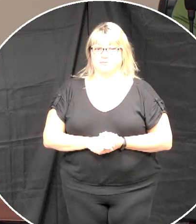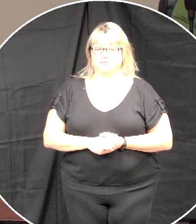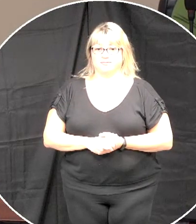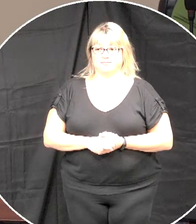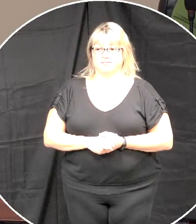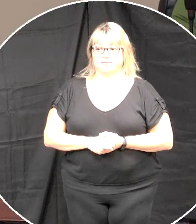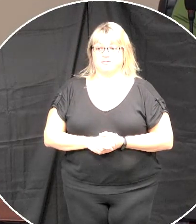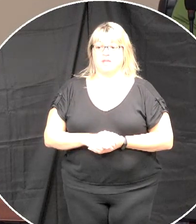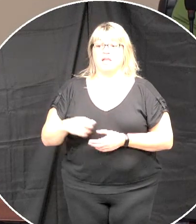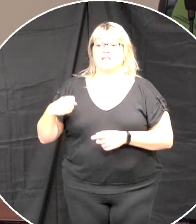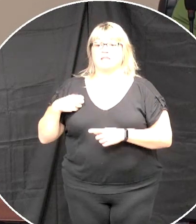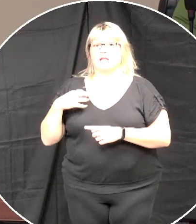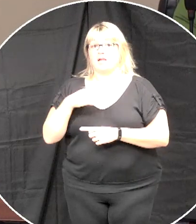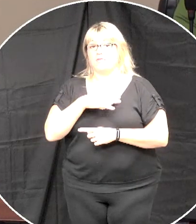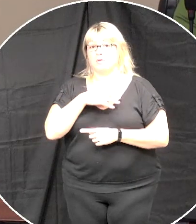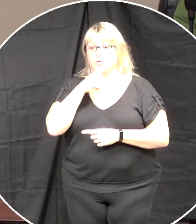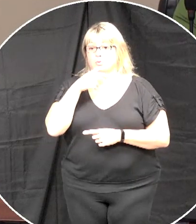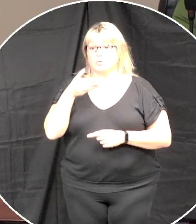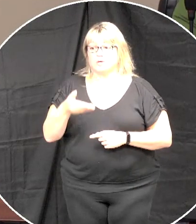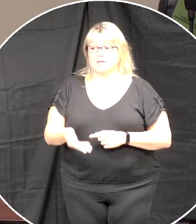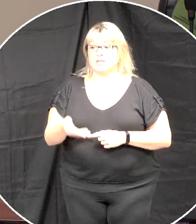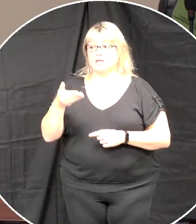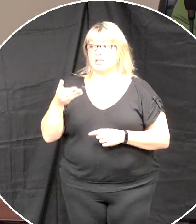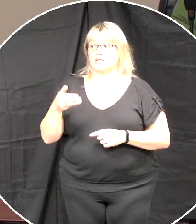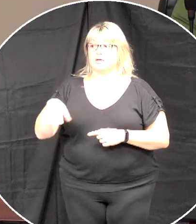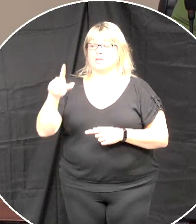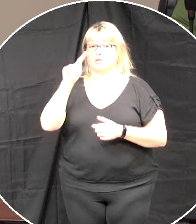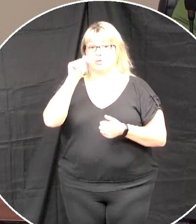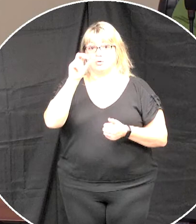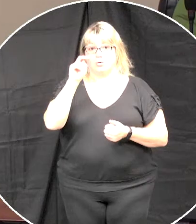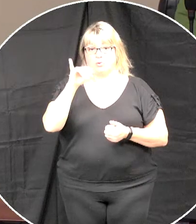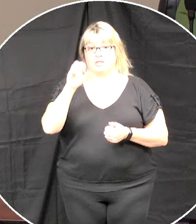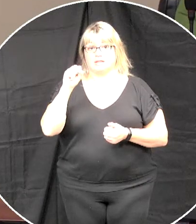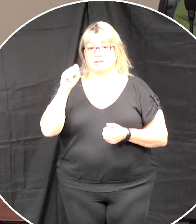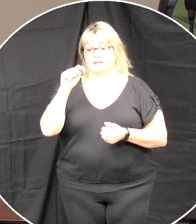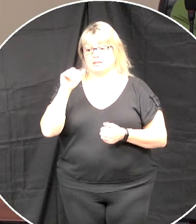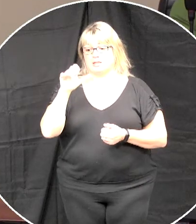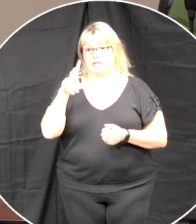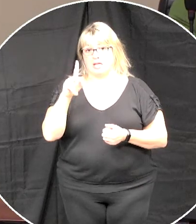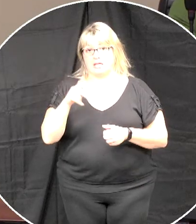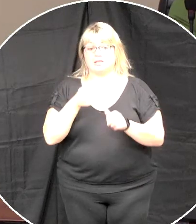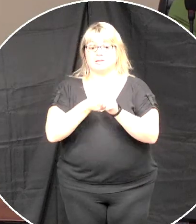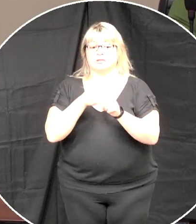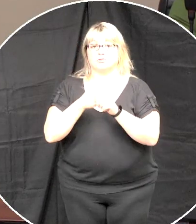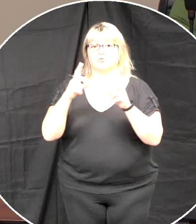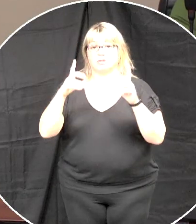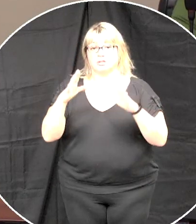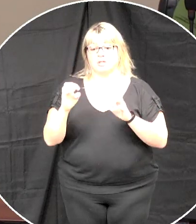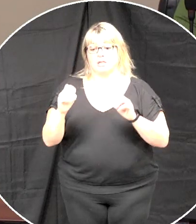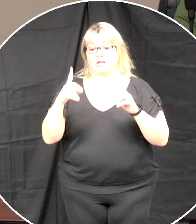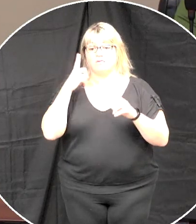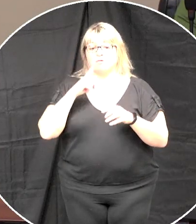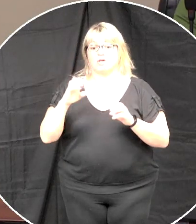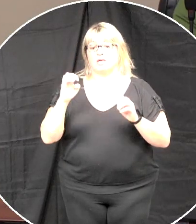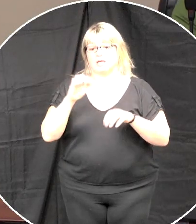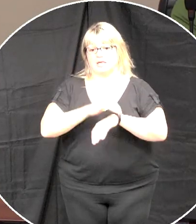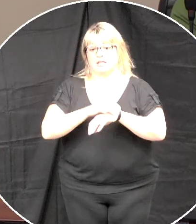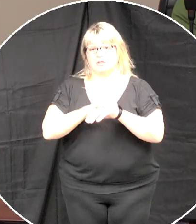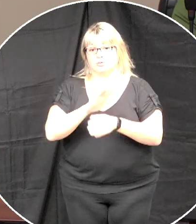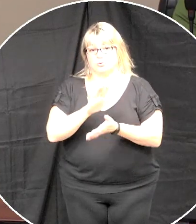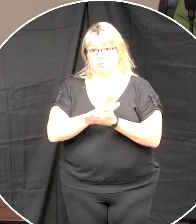Okay, on the staff side, Mr. Chair, Tony Stack, Chief Executive Officer, Director of Education, Newfoundland, Labrador English School District.